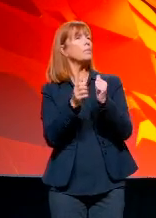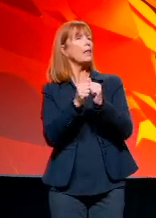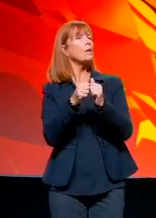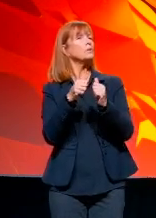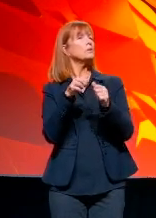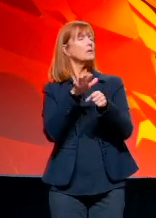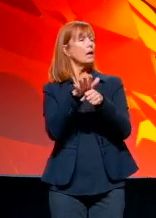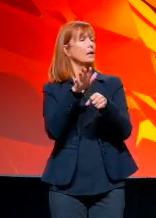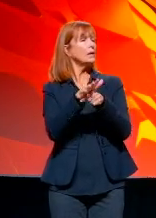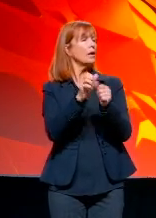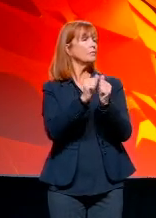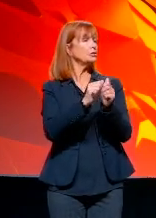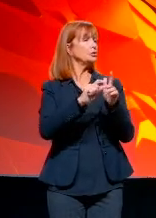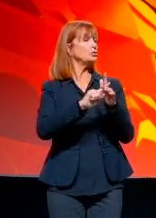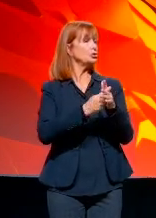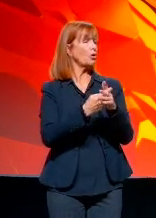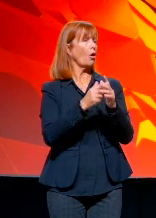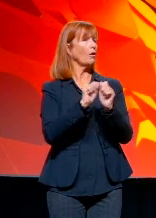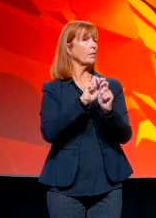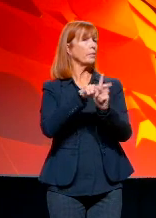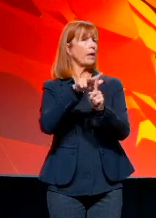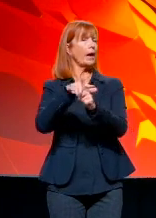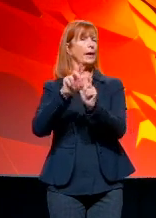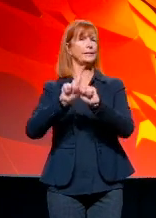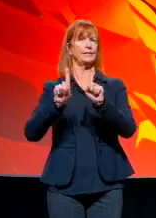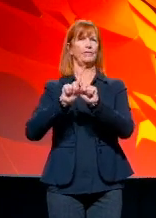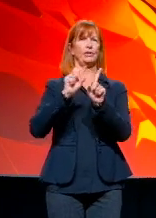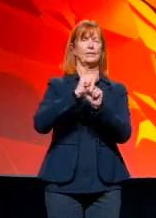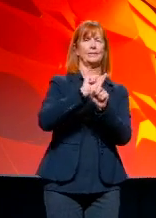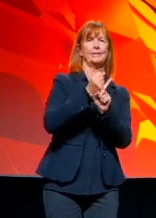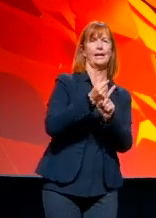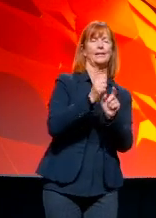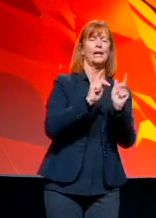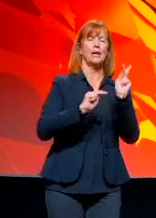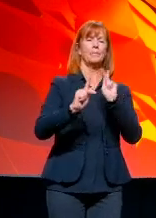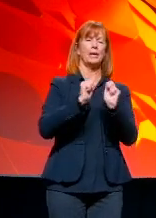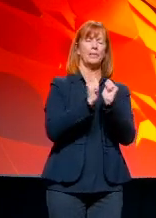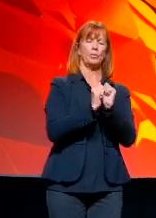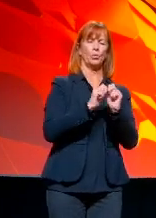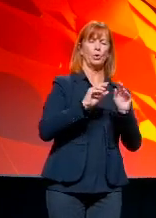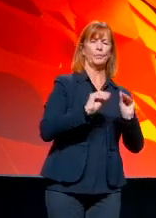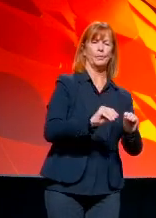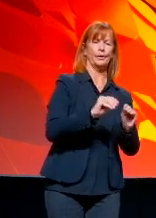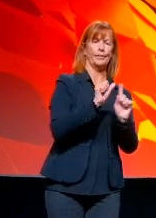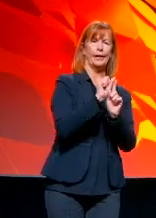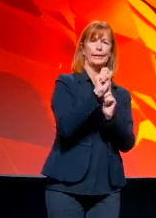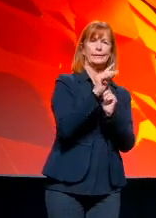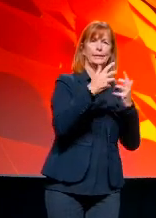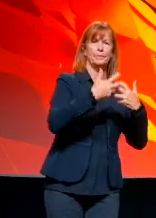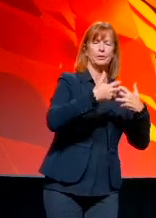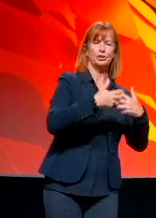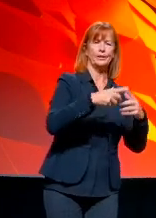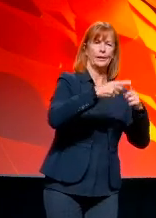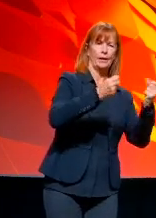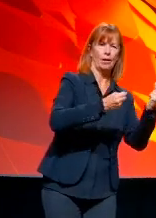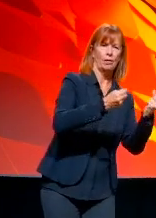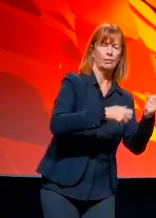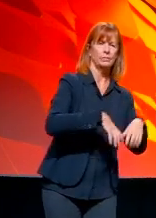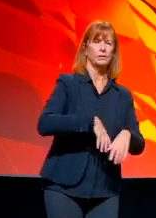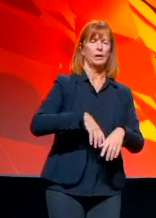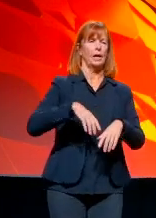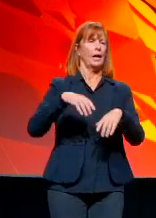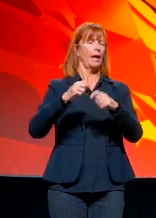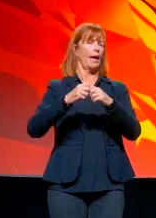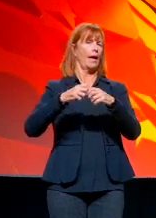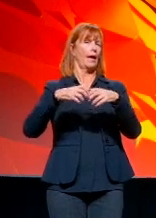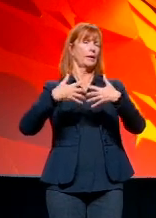deploy in a variety of settings. So people start to put it in automobiles and to put it in cars and to put it in factories. And that